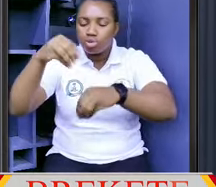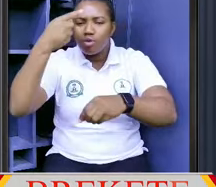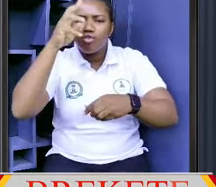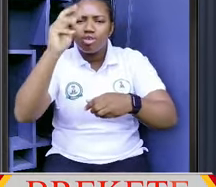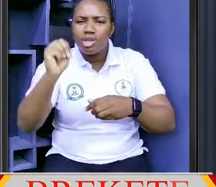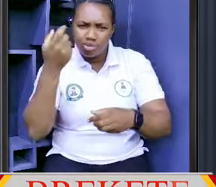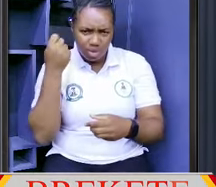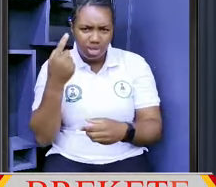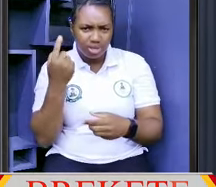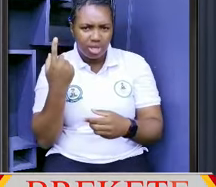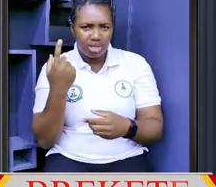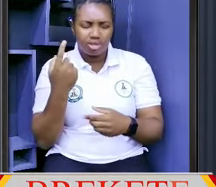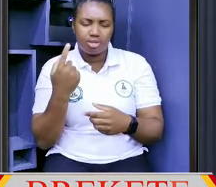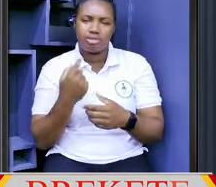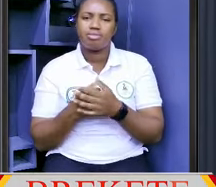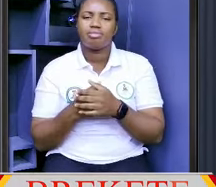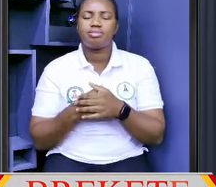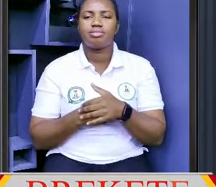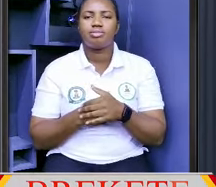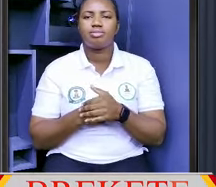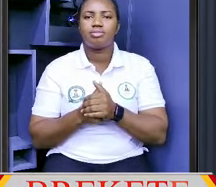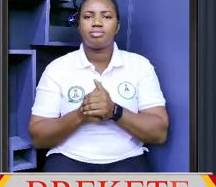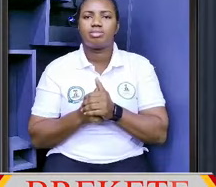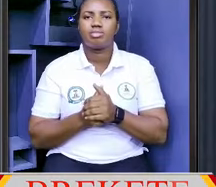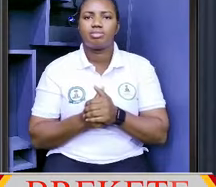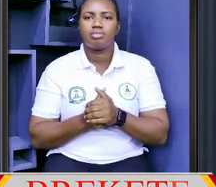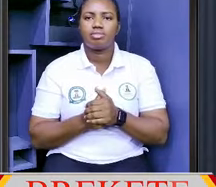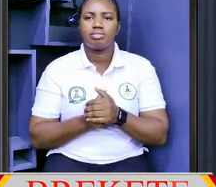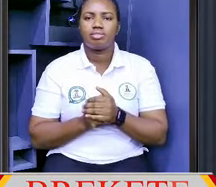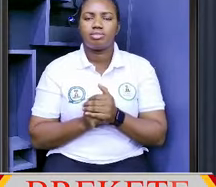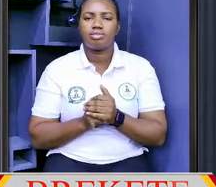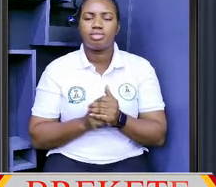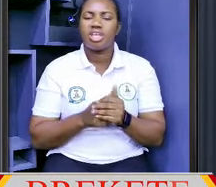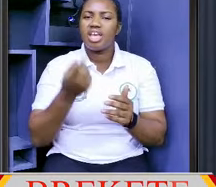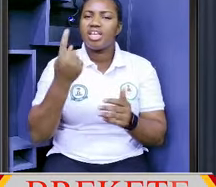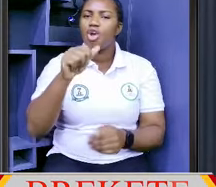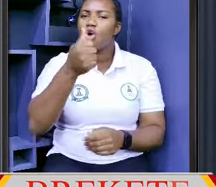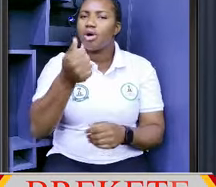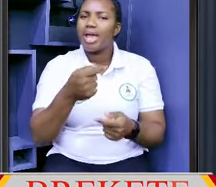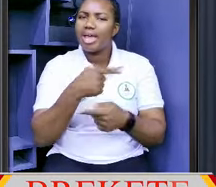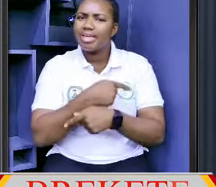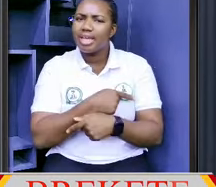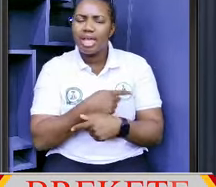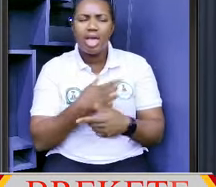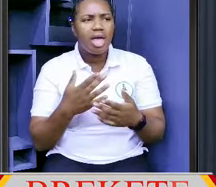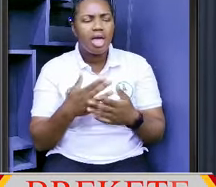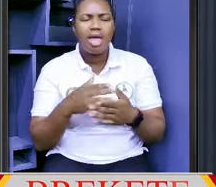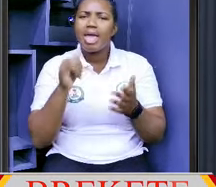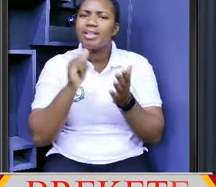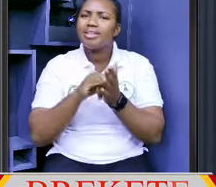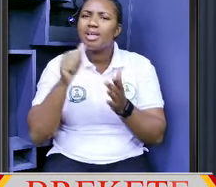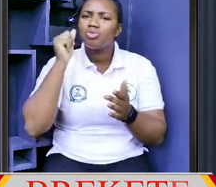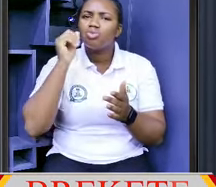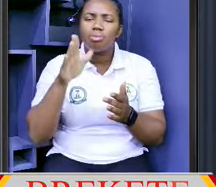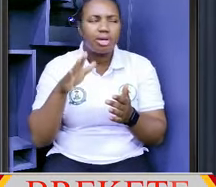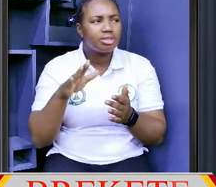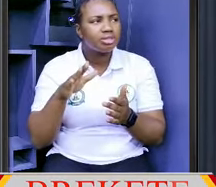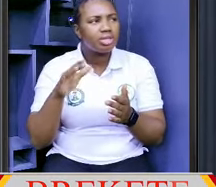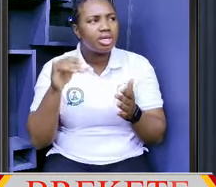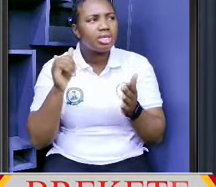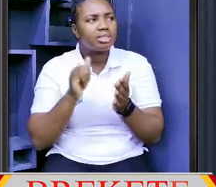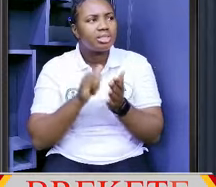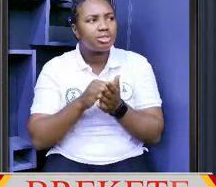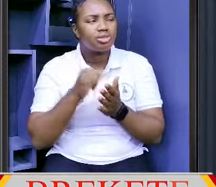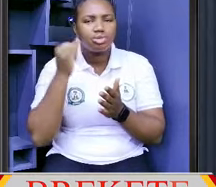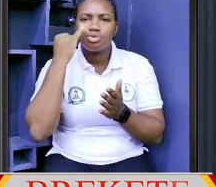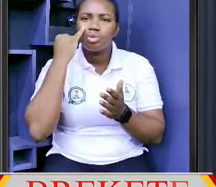I don't know what I want to understand. Yes, sir. The other day, that lady where